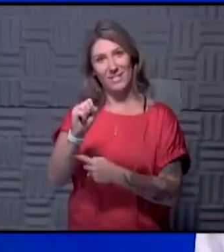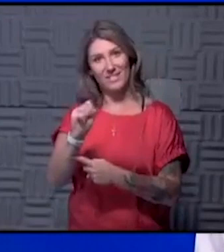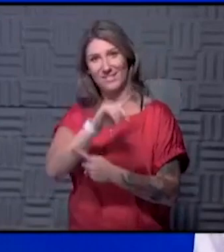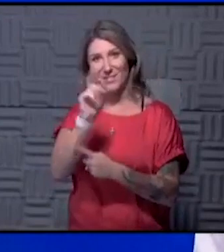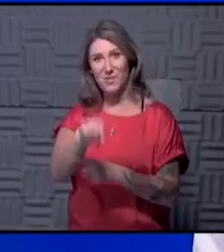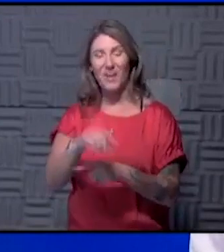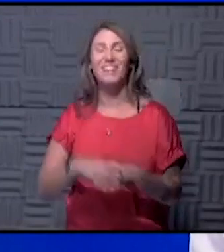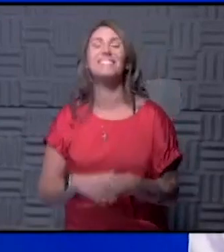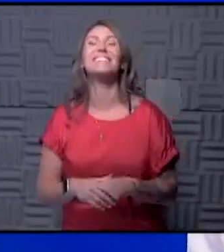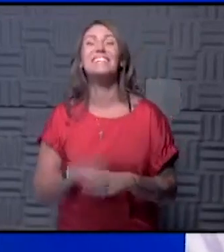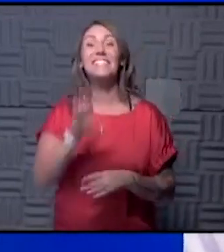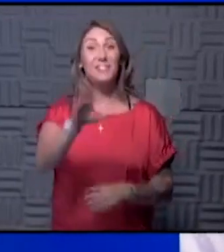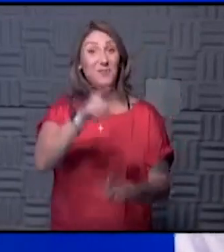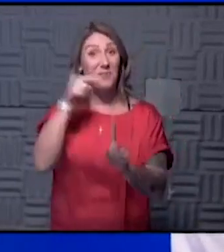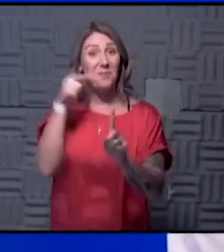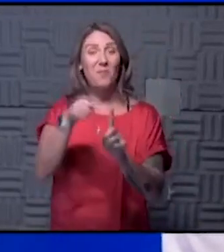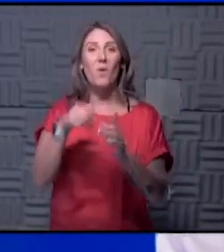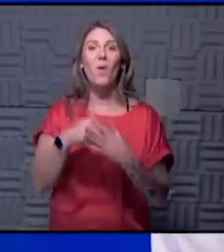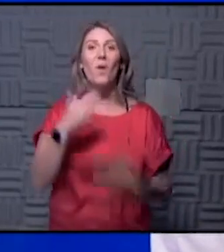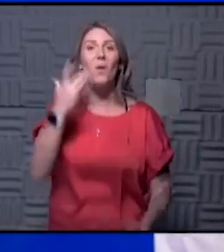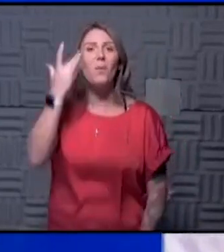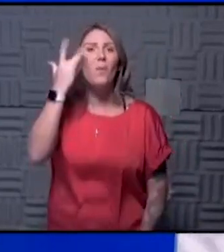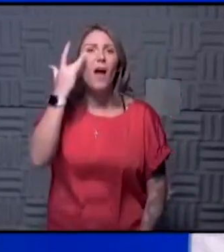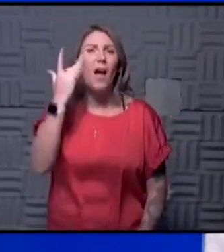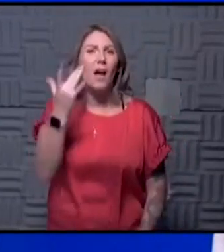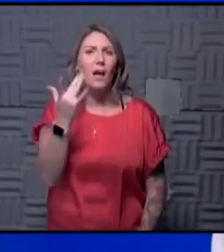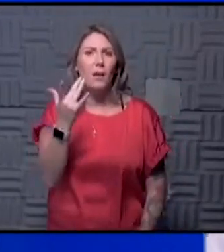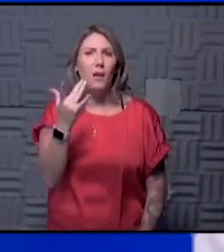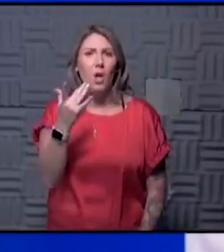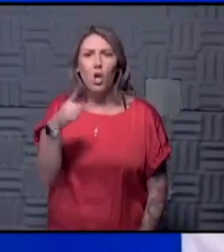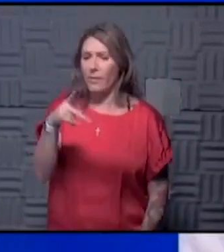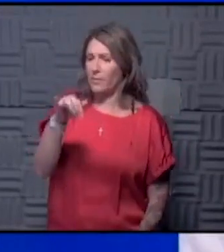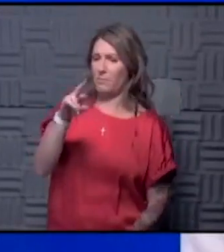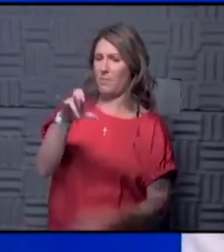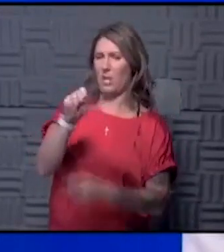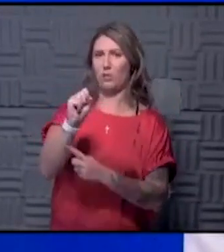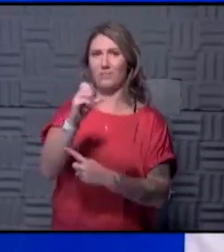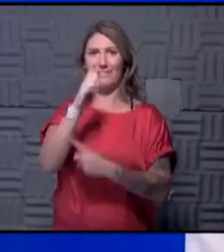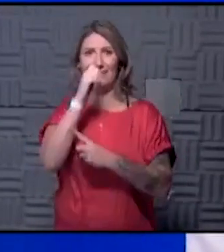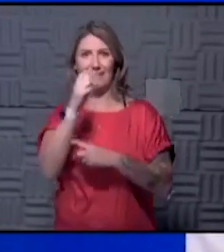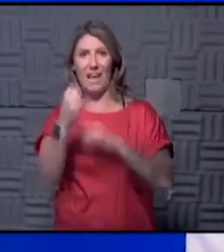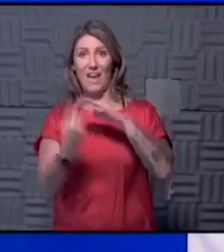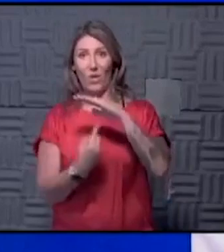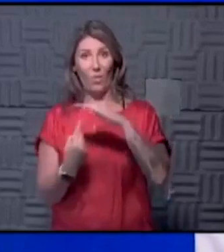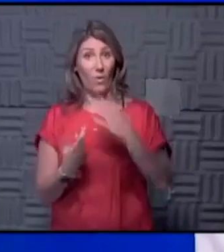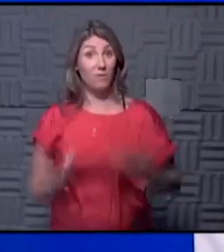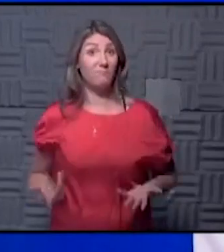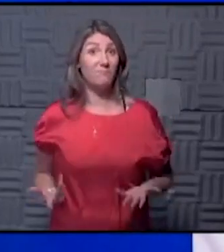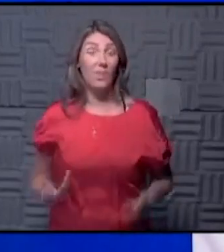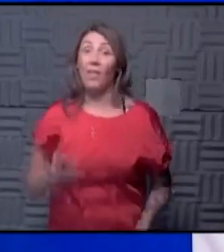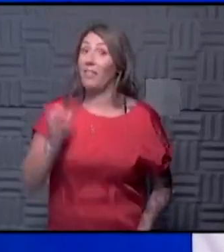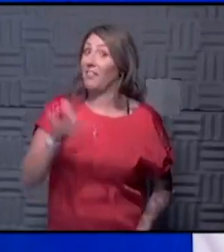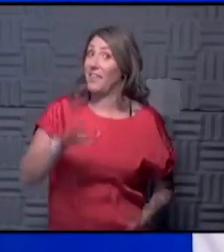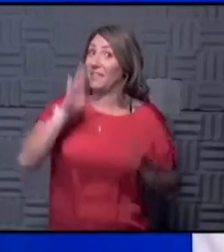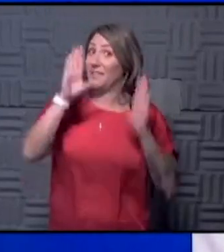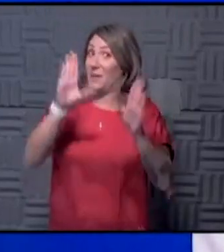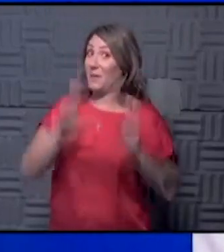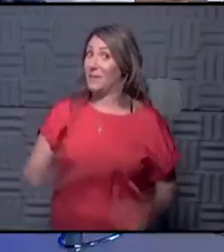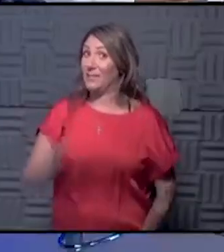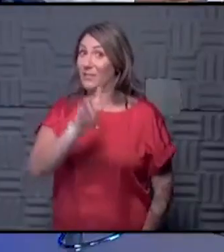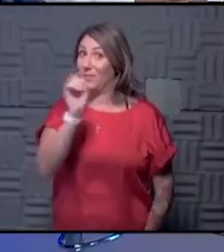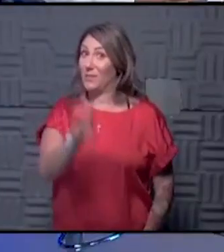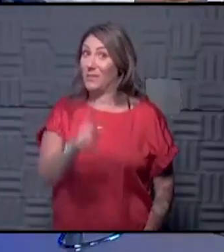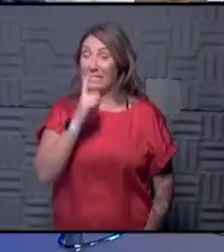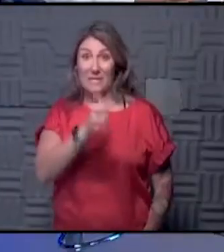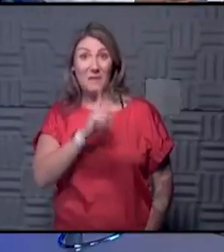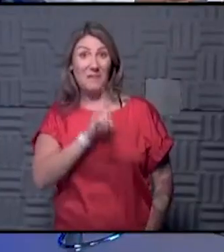sorry. to your point, why aren't the Patriots quarantining? Yeah. You know, that's a great don't have a question. lot of answers for Because